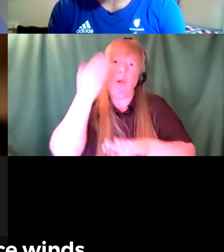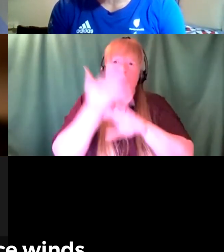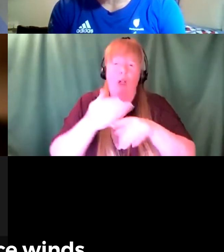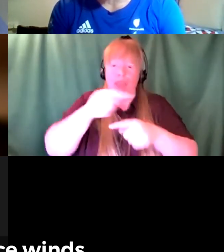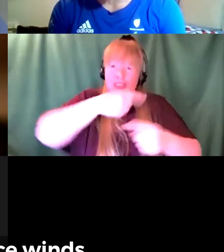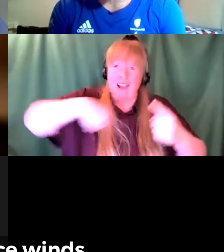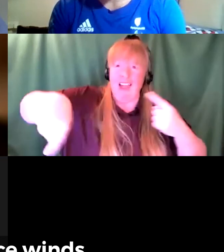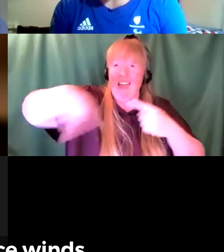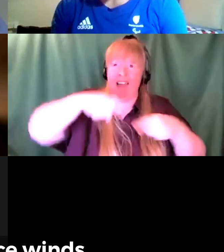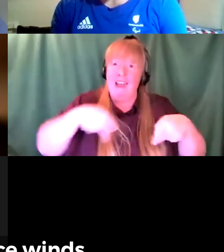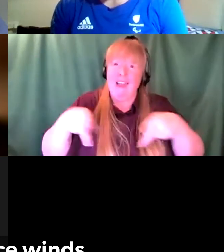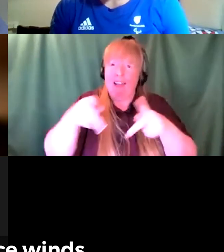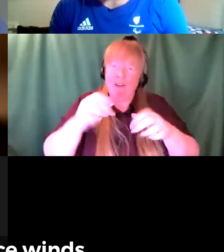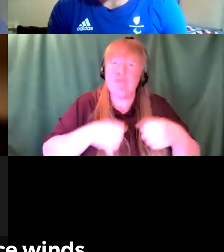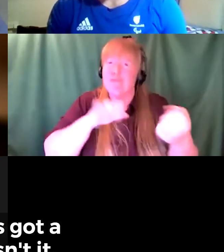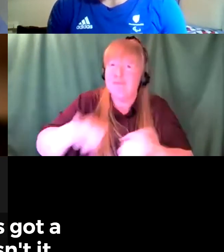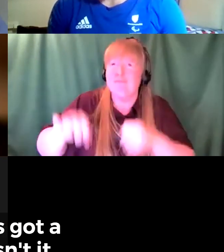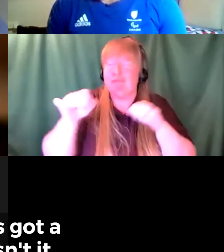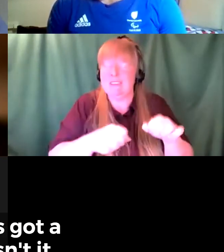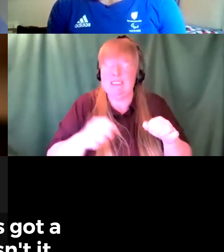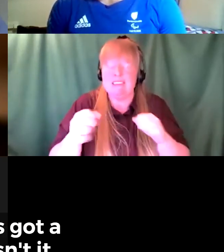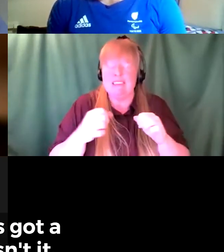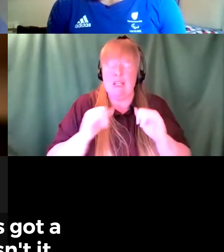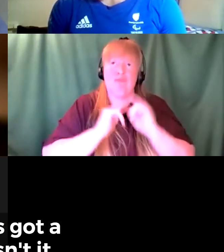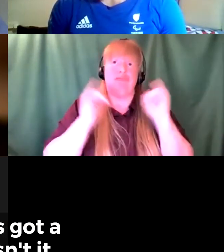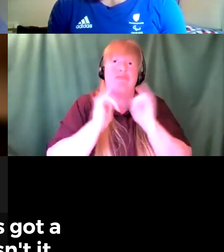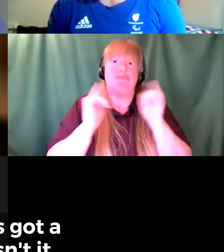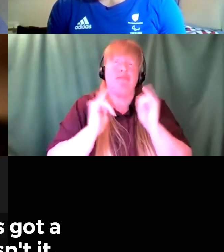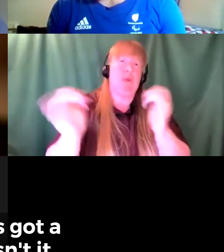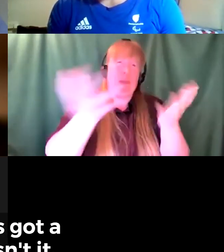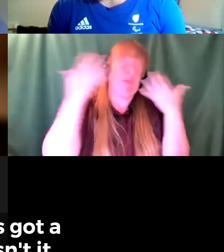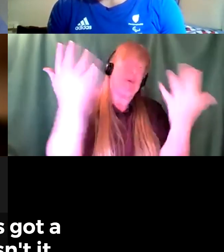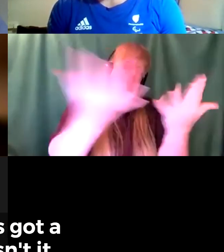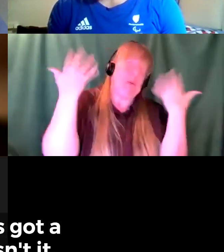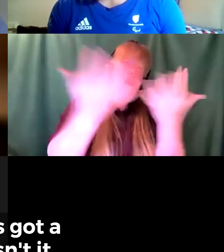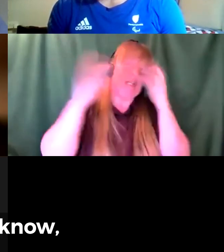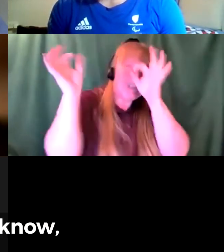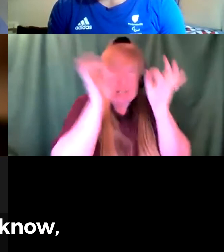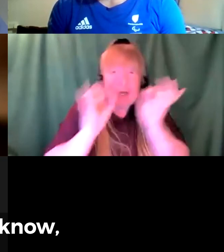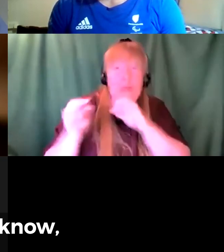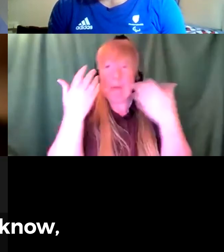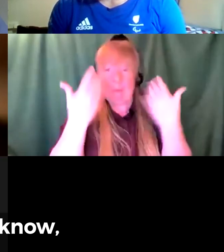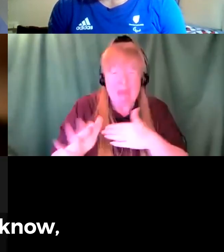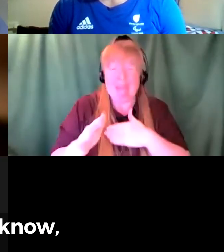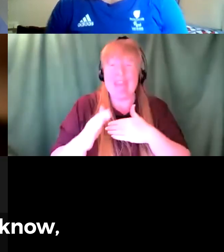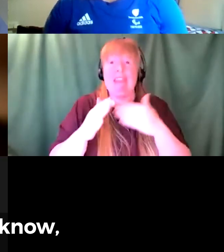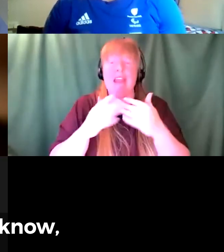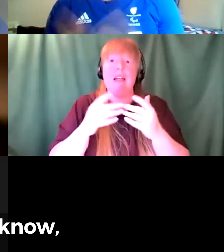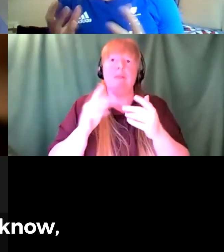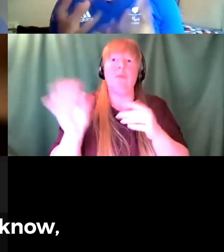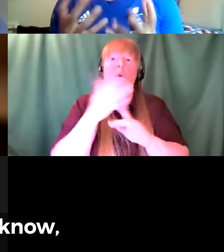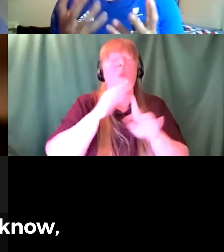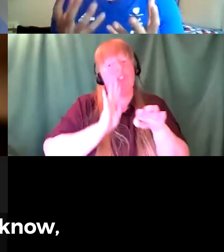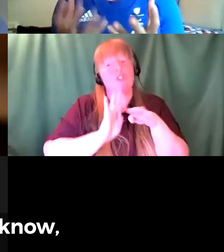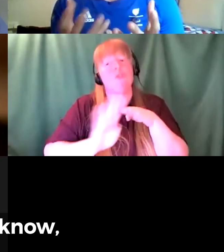year in the snow and the gale force winds. But I think every sport has got transferable elements, hasn't it? And it's not so much,